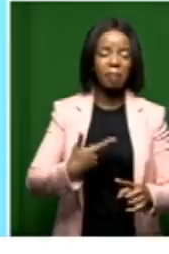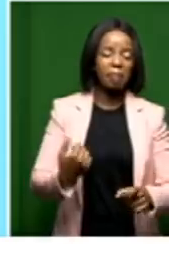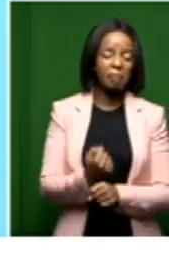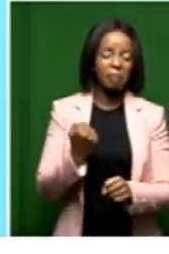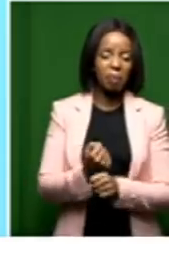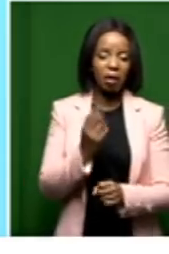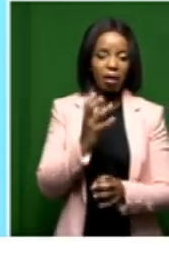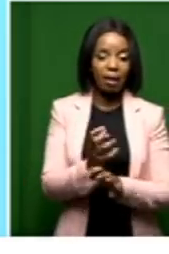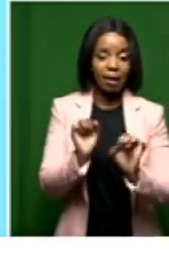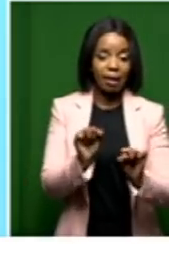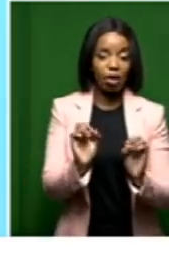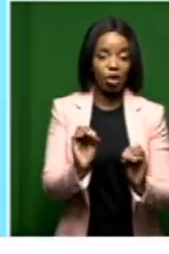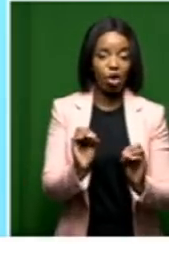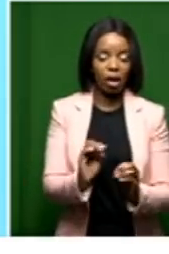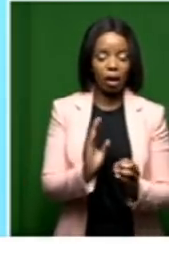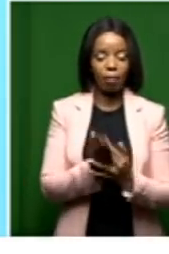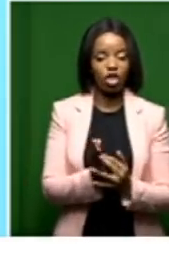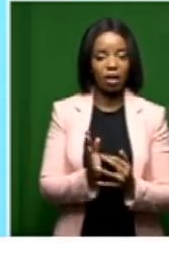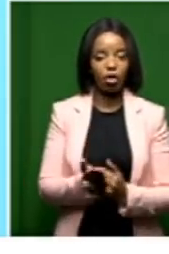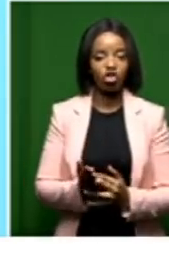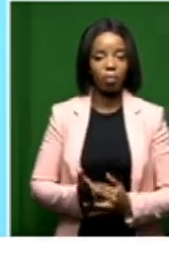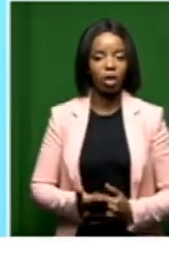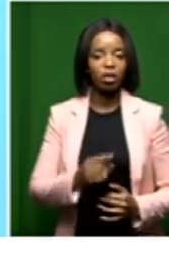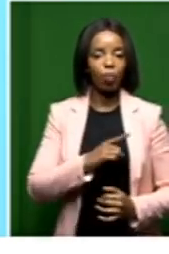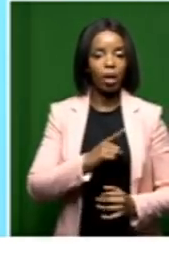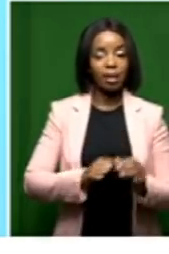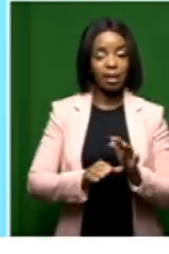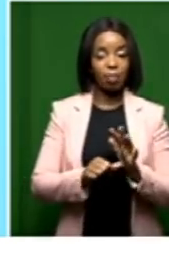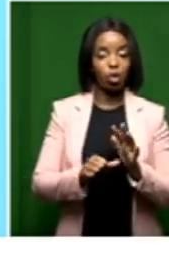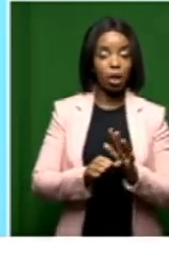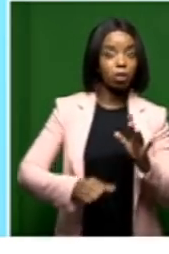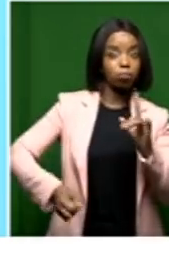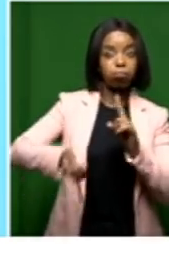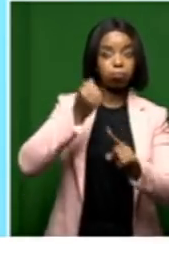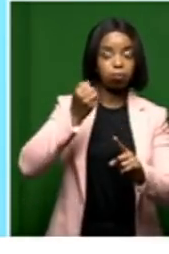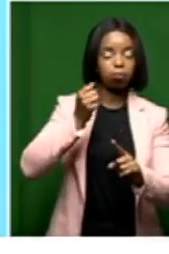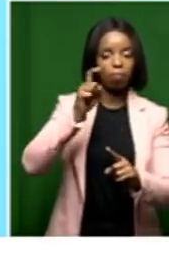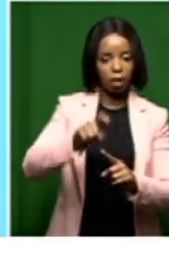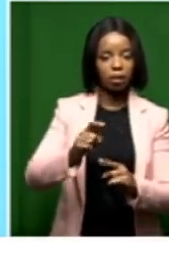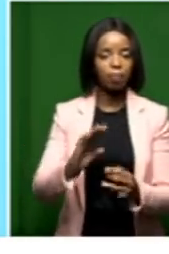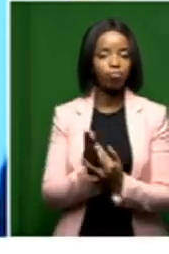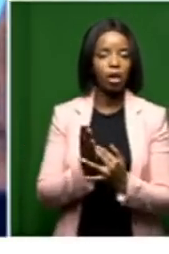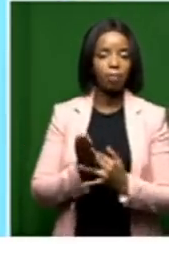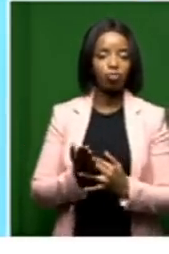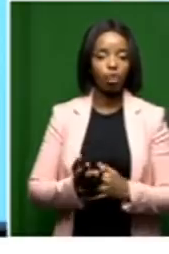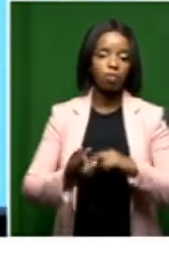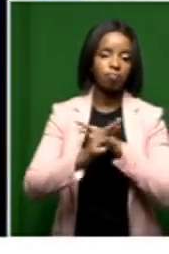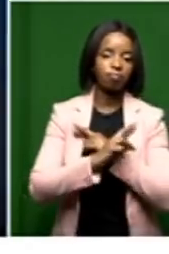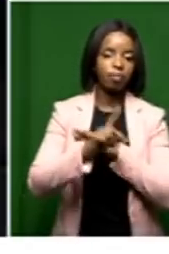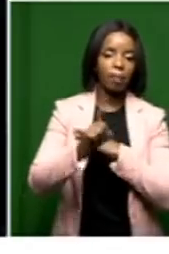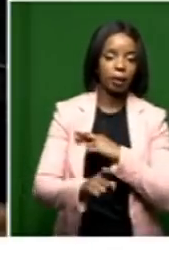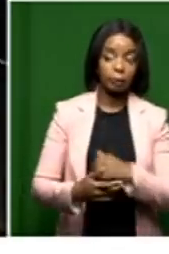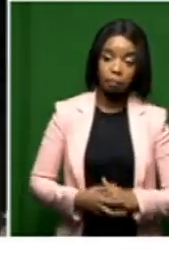taking a lot of breaks because it's important to achieve high marks when you also take breaks. So, yeah. All right, thank you so much, Zira,